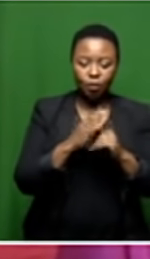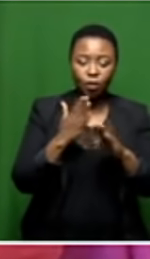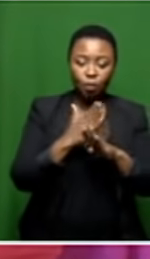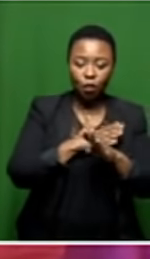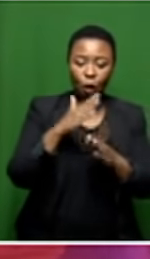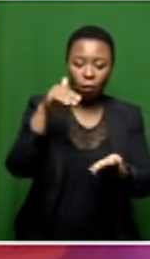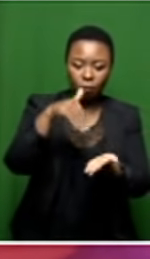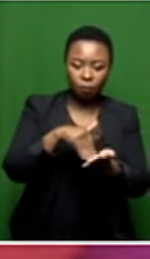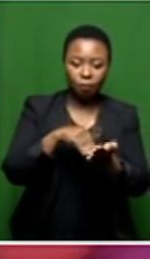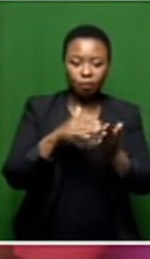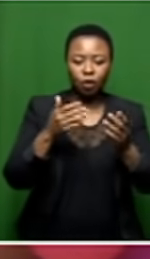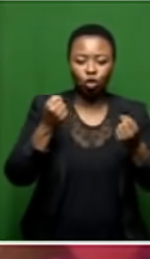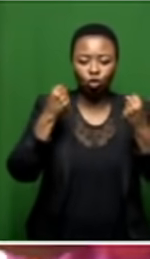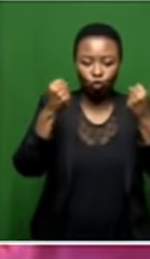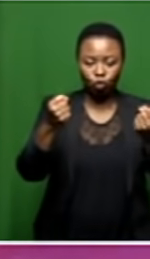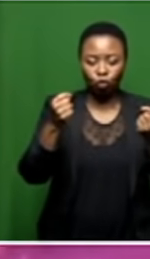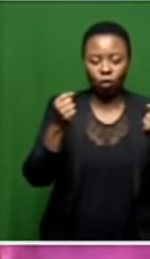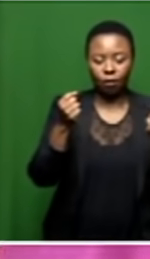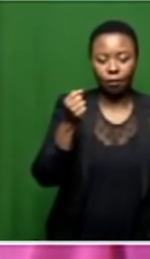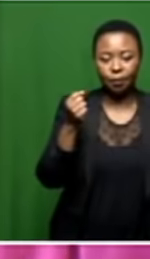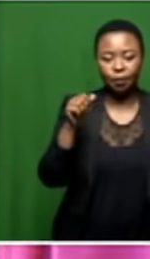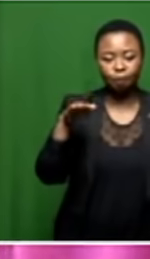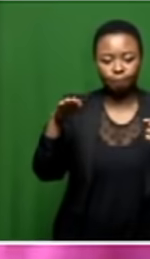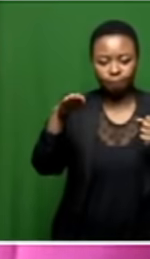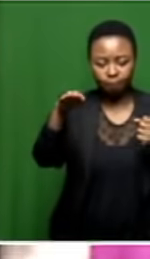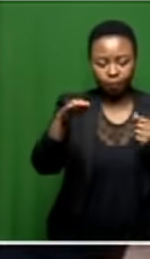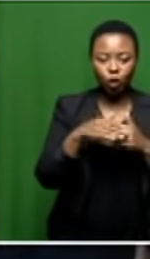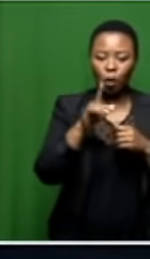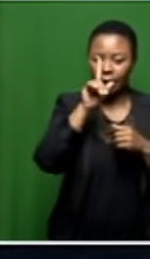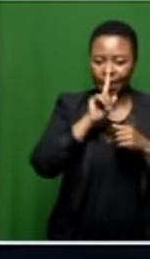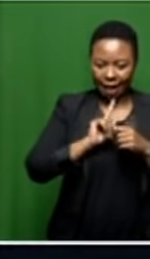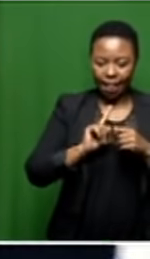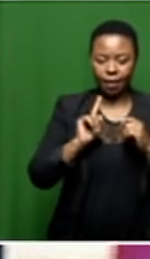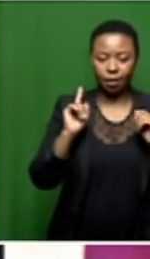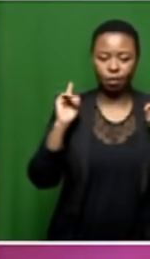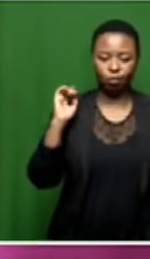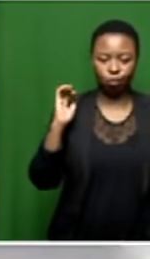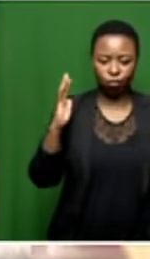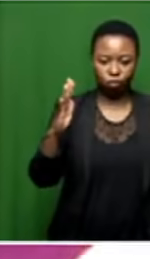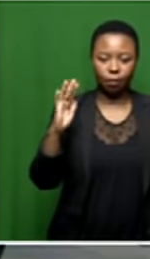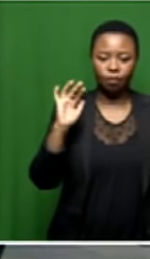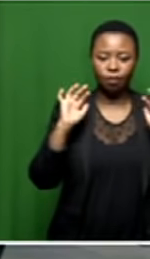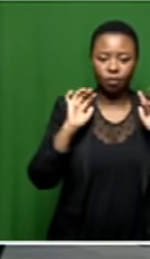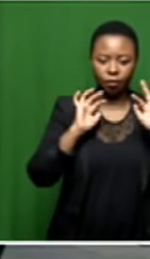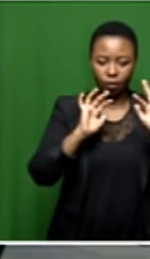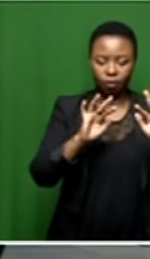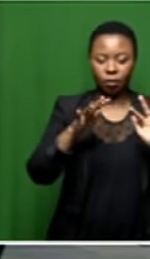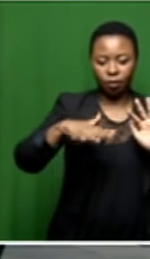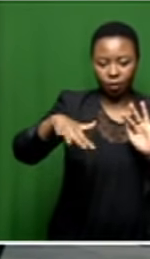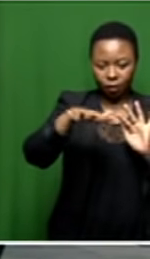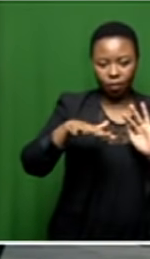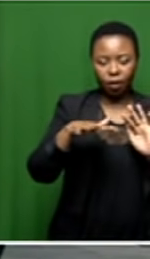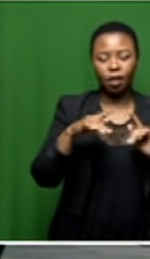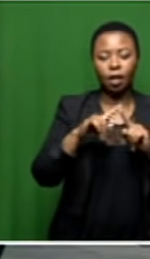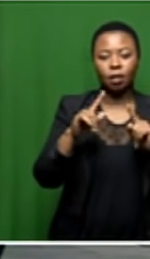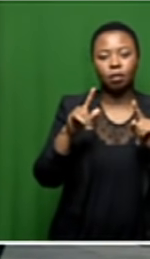arrival of that cortege. Of course, it's a solemn procession, and that will then mean that the body of late Archbishop Emeritus Desmond Tutu will